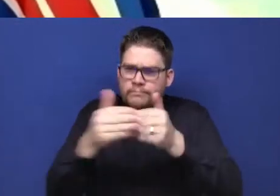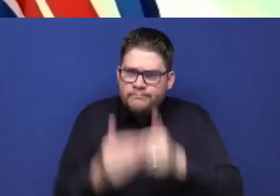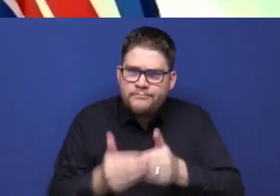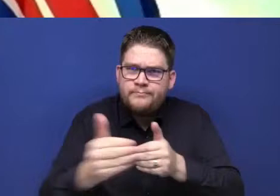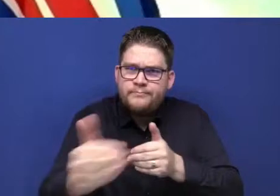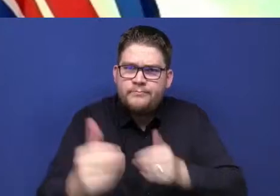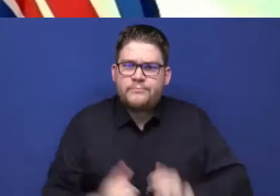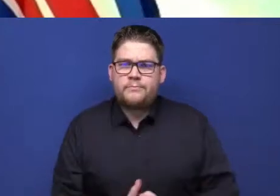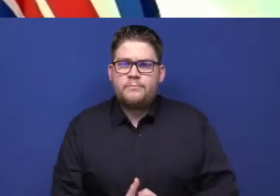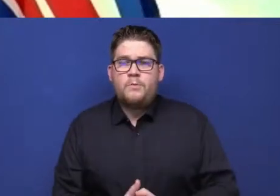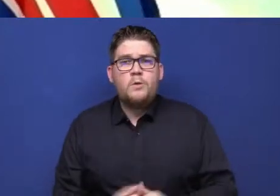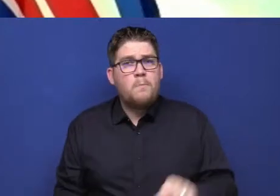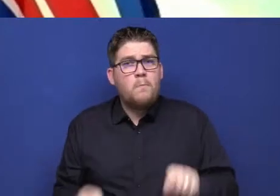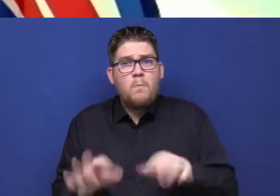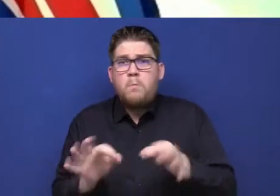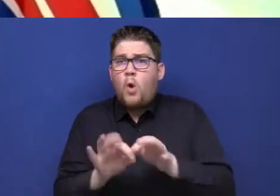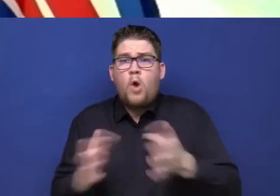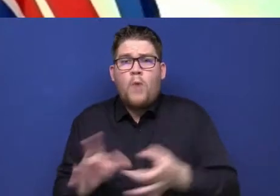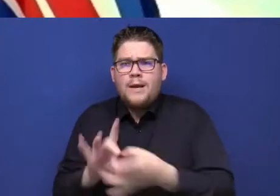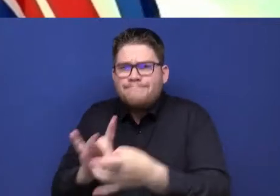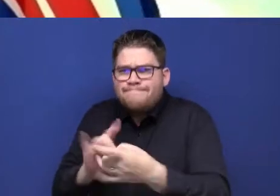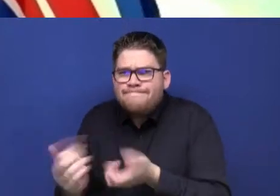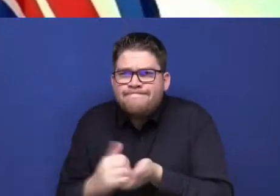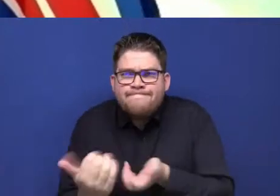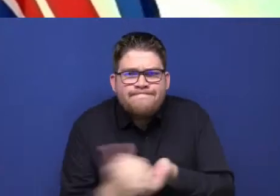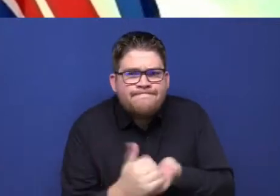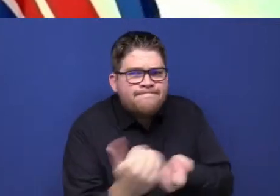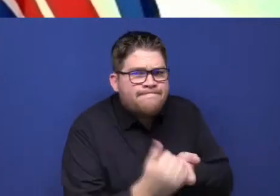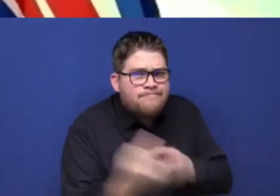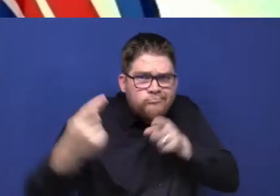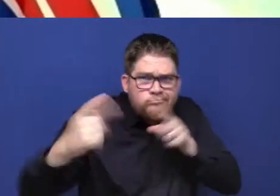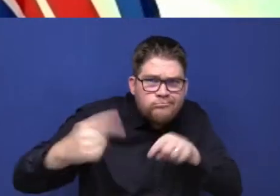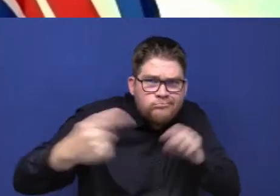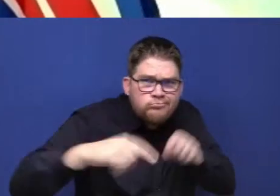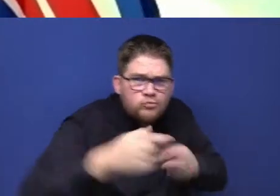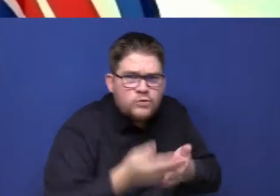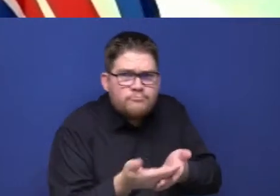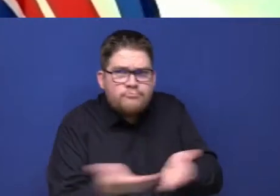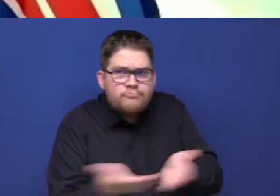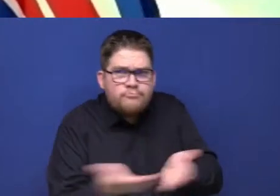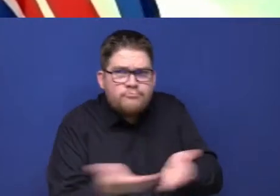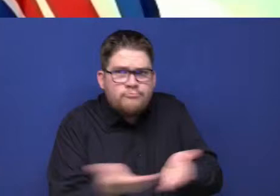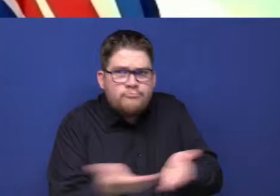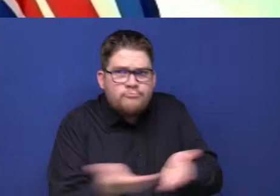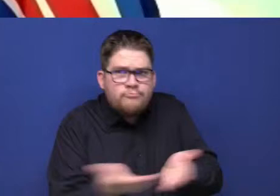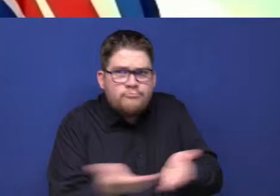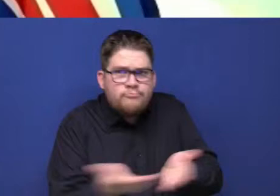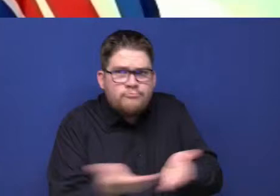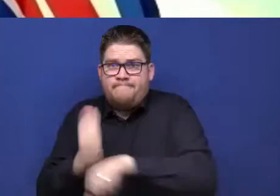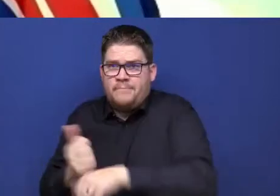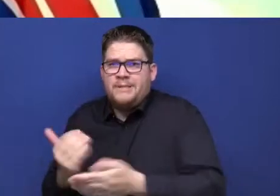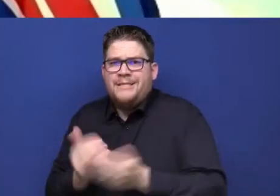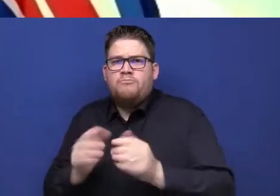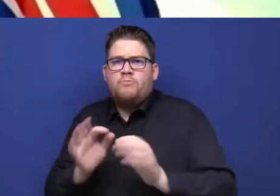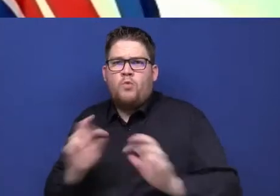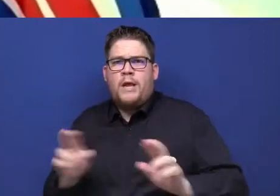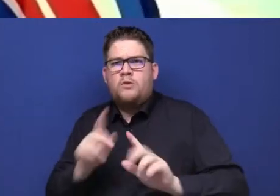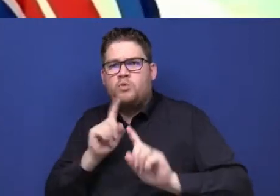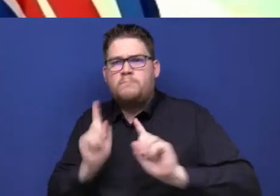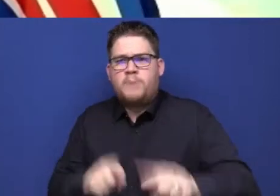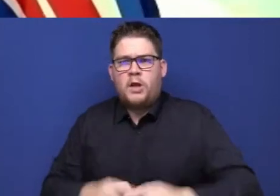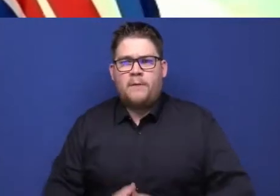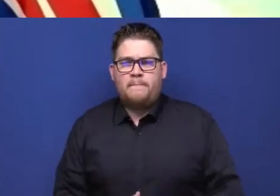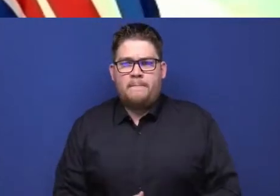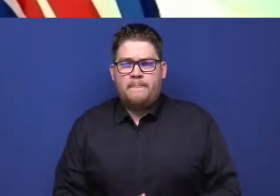ongoing process that will continue in the road ahead. Let me finish today by once again thanking our crews